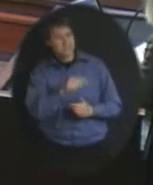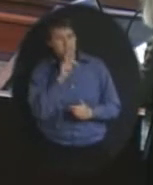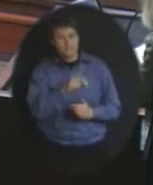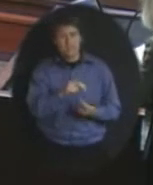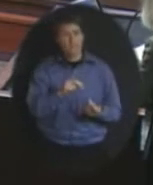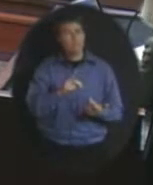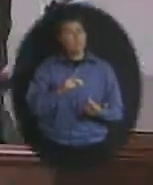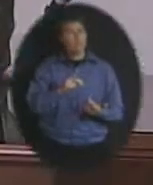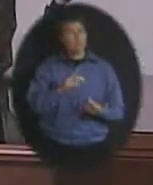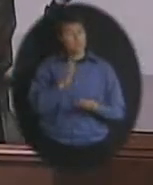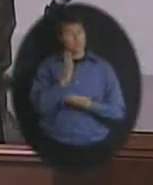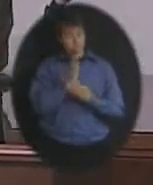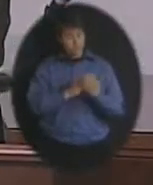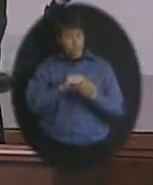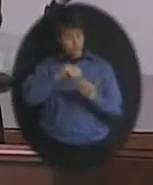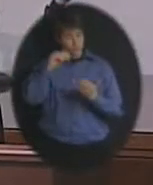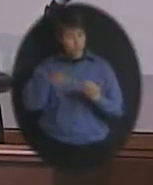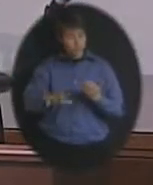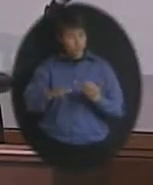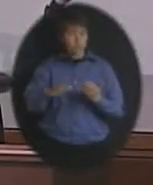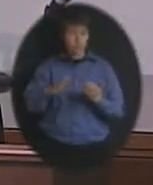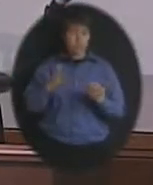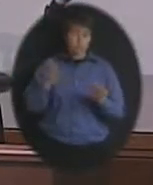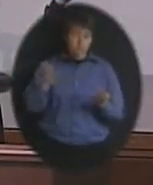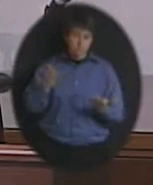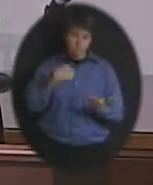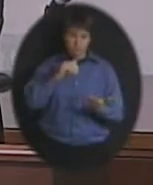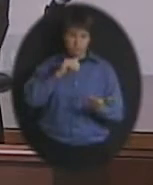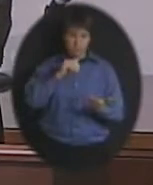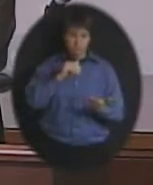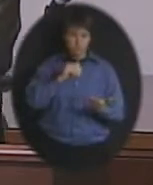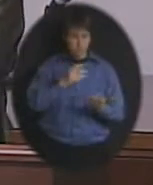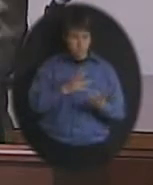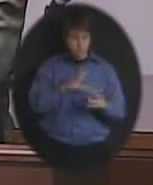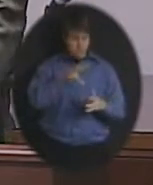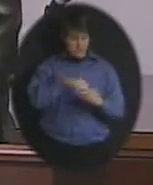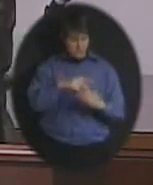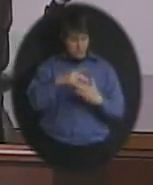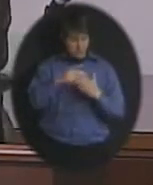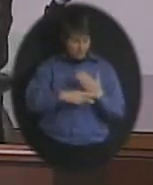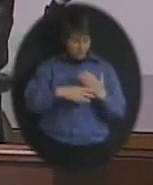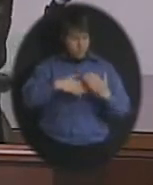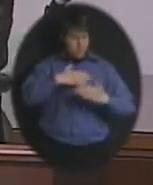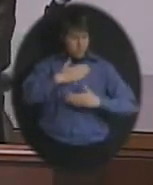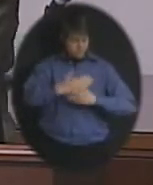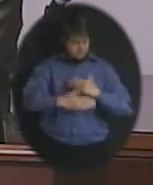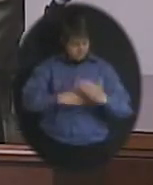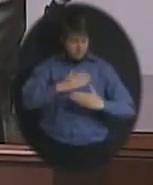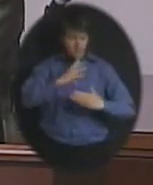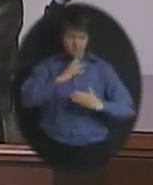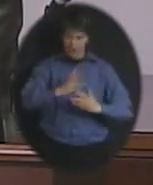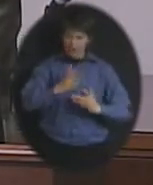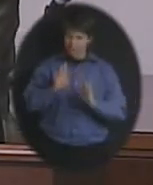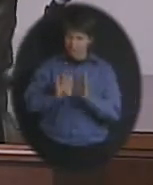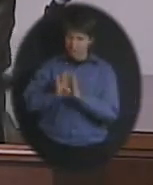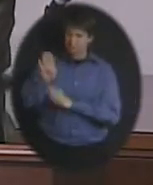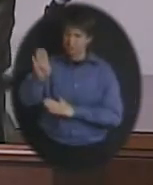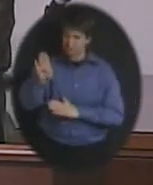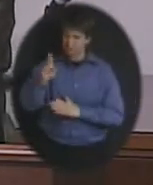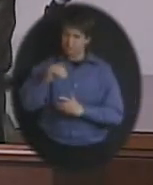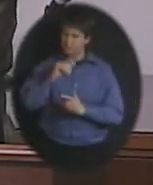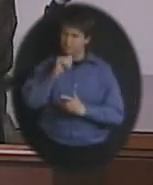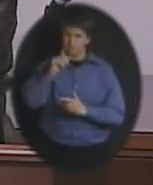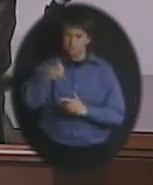students do kind of outgrow Avid and move on, which is fine. That's the wind under their wings, and they're good to go. Mm-hmm. Other